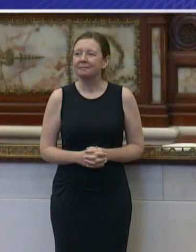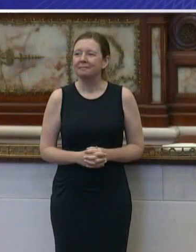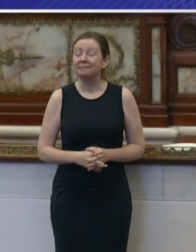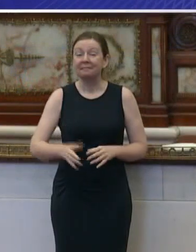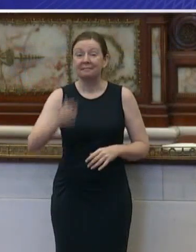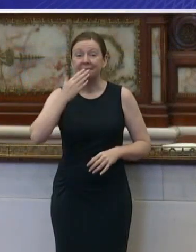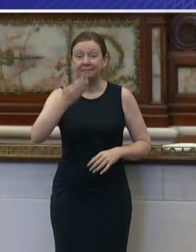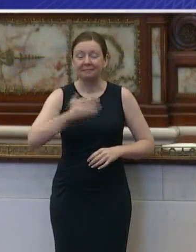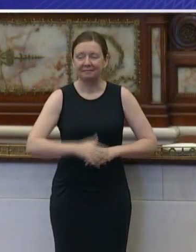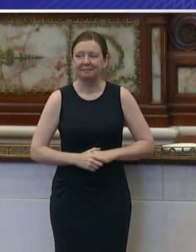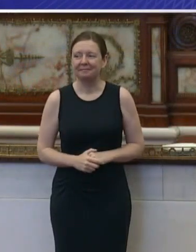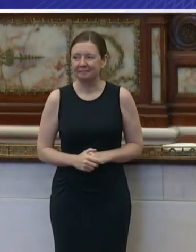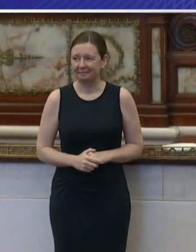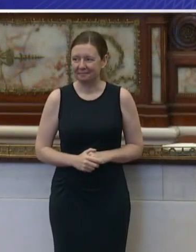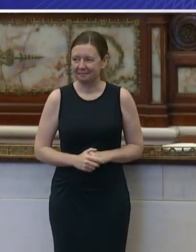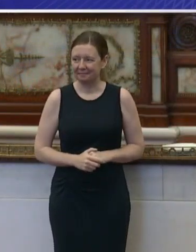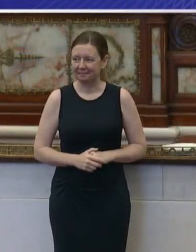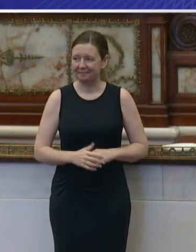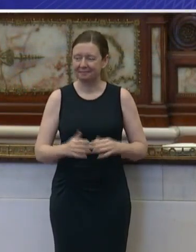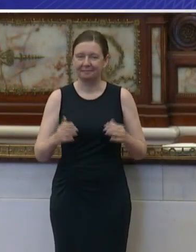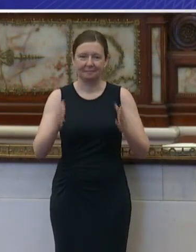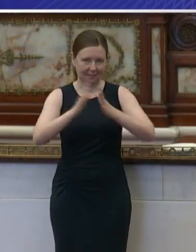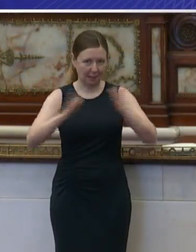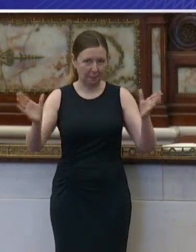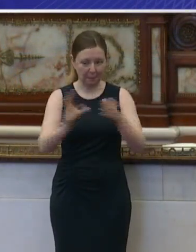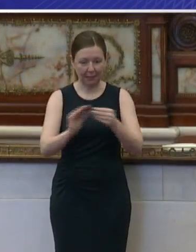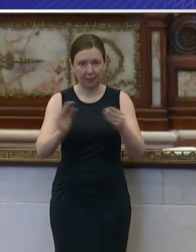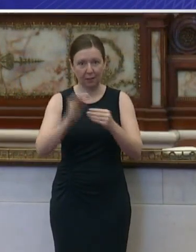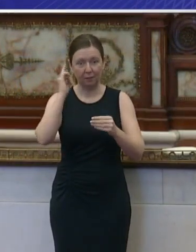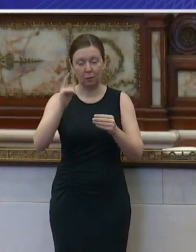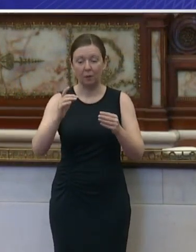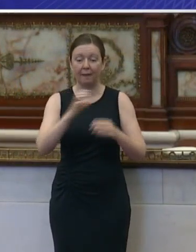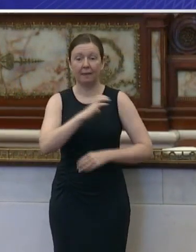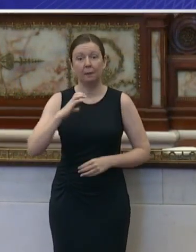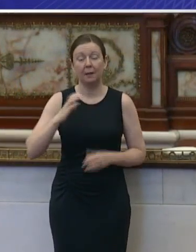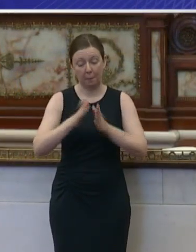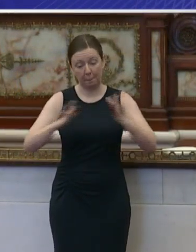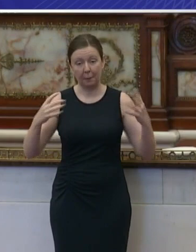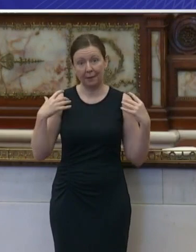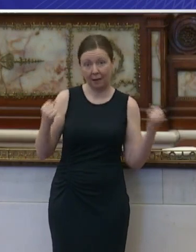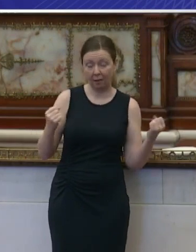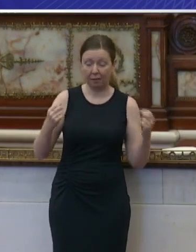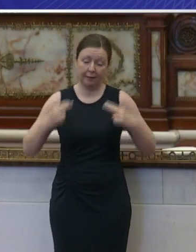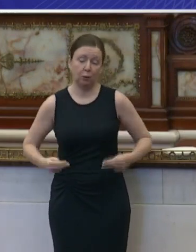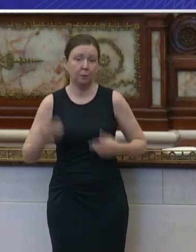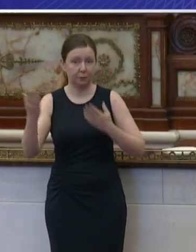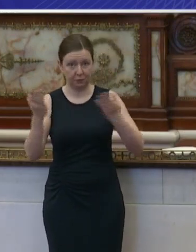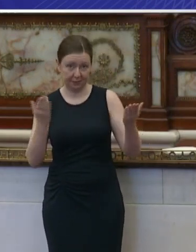Thank you. This is the public hearing for the Committee on Public Health and Human Services.